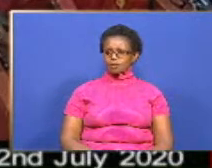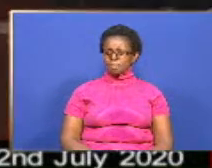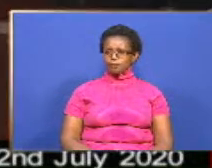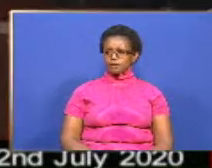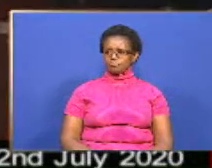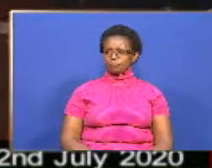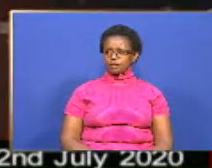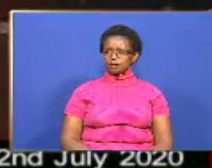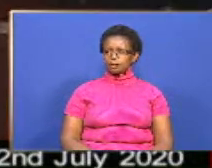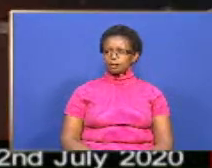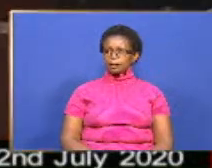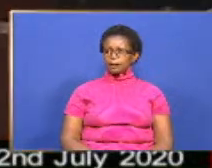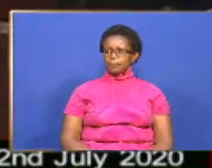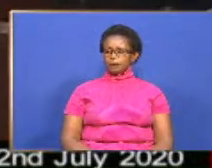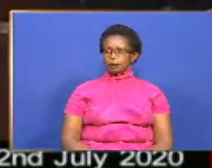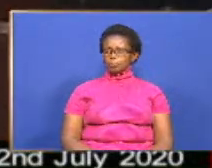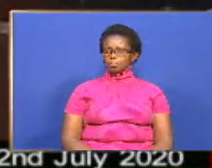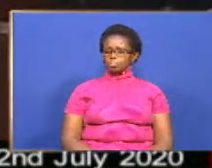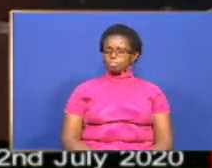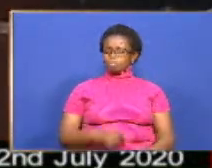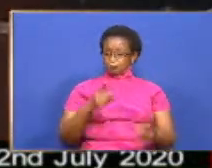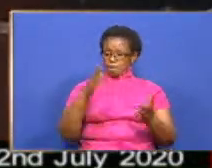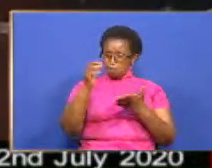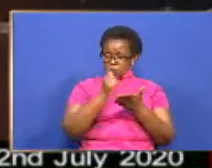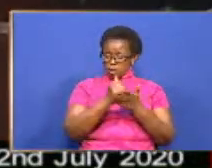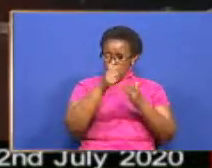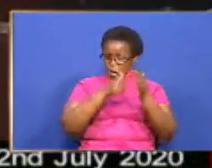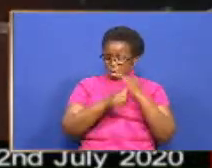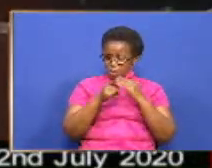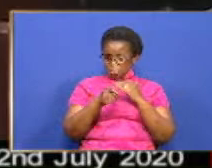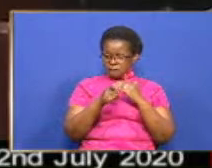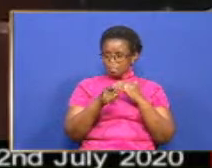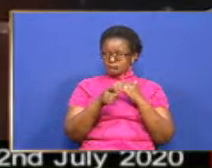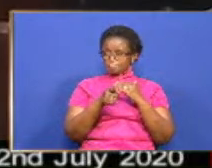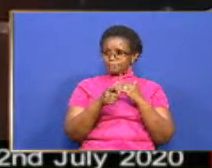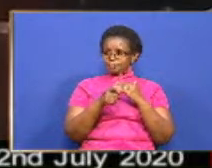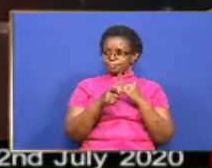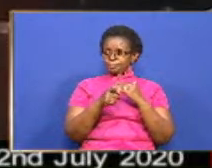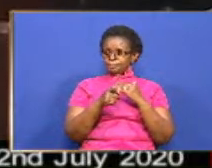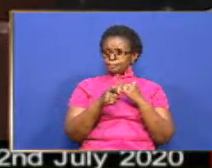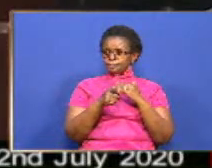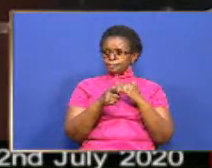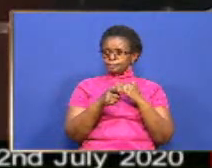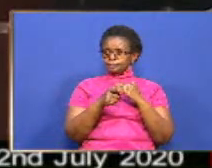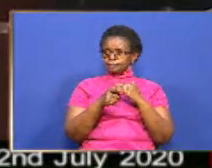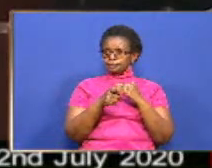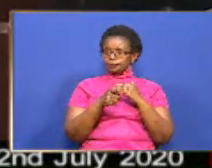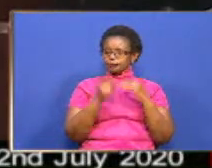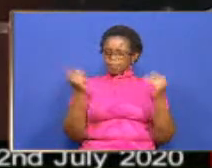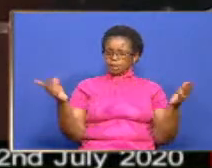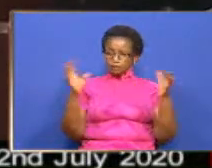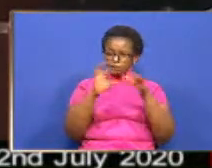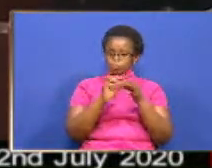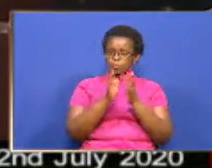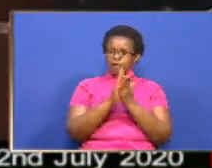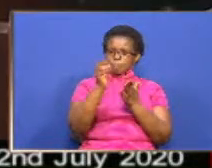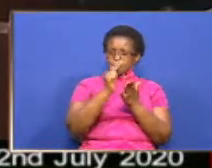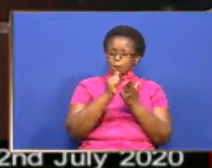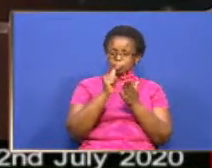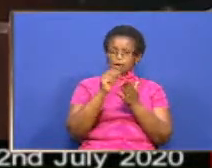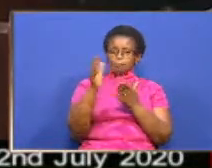this appointment under this order is tied to appointments in the next